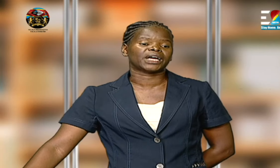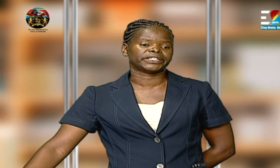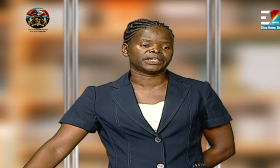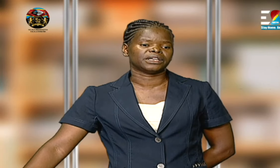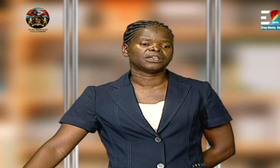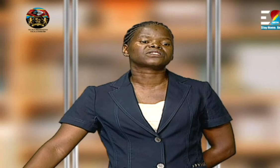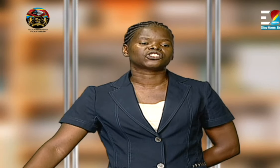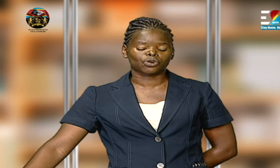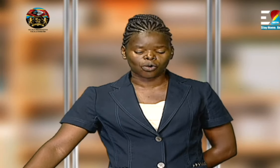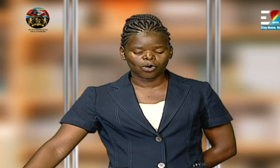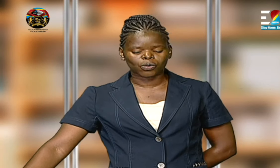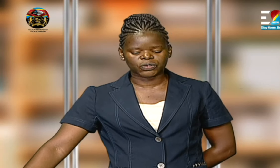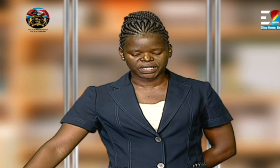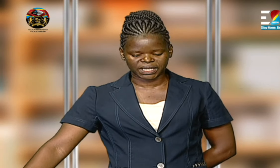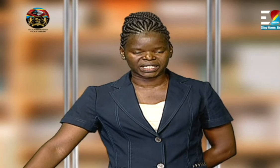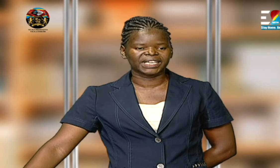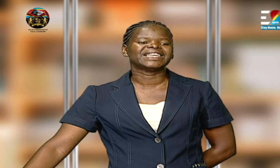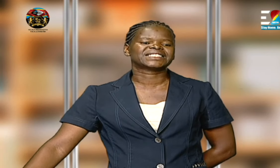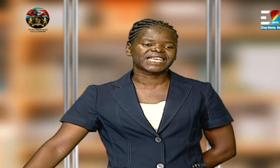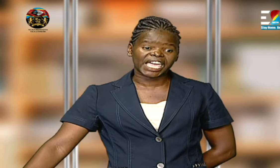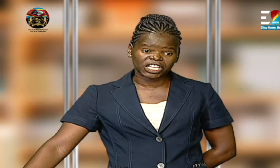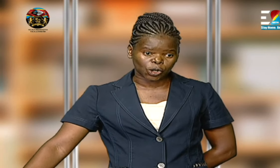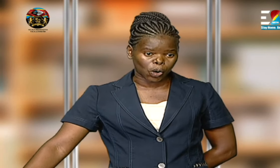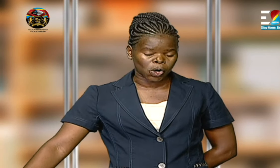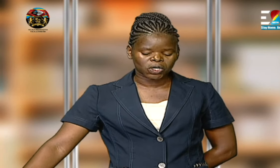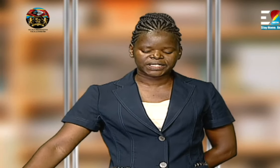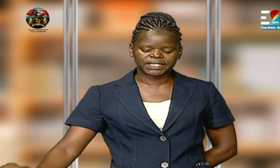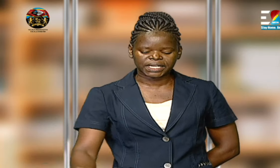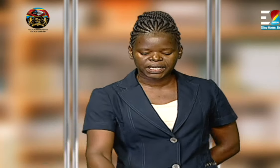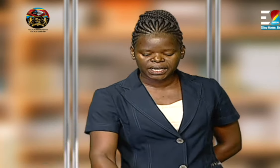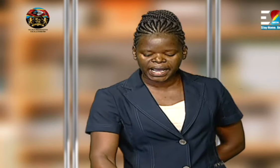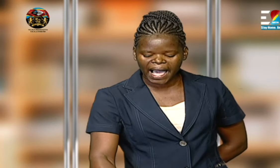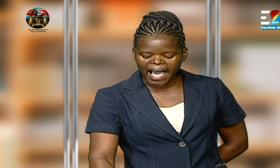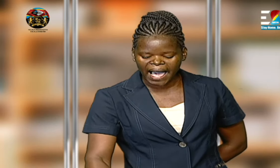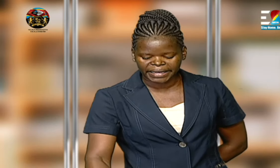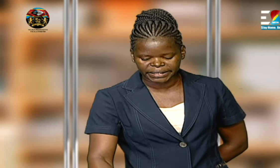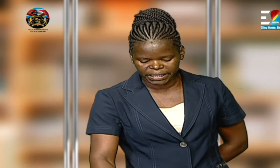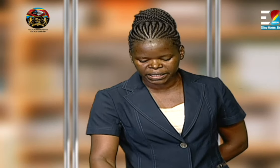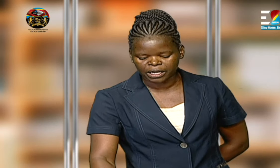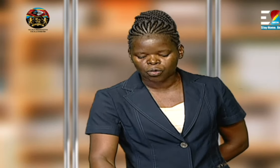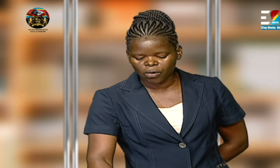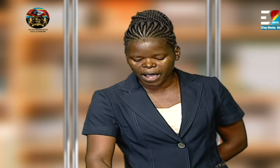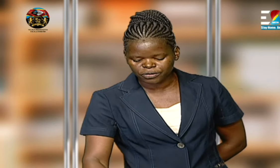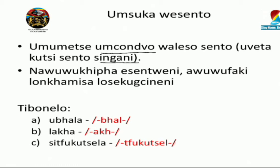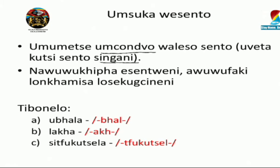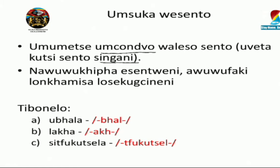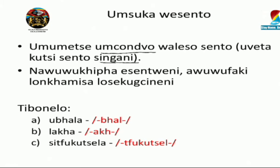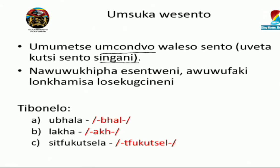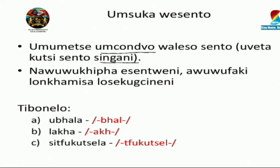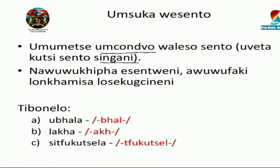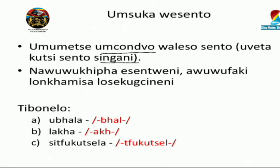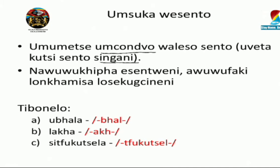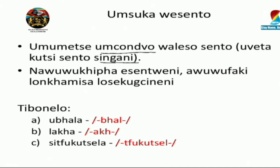kahle kahle sisho kuthini. Lesendo si ngani kungako